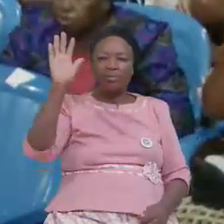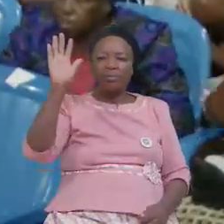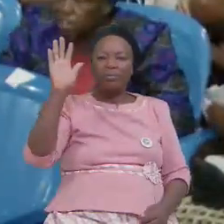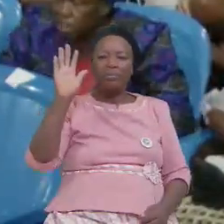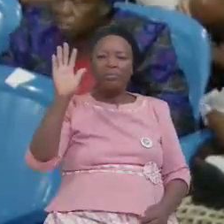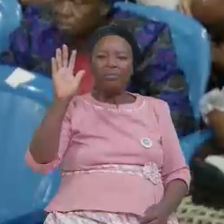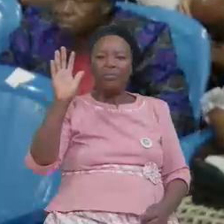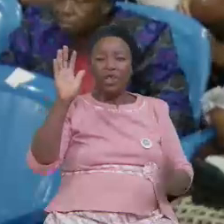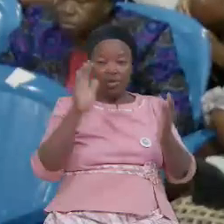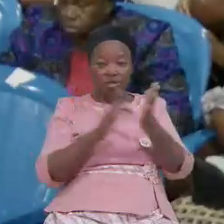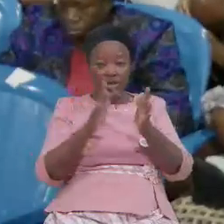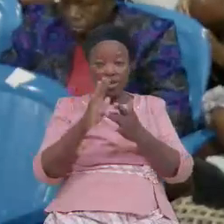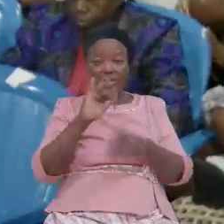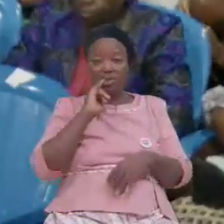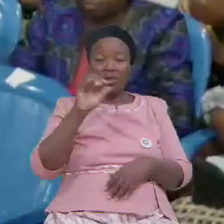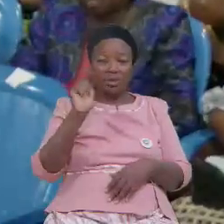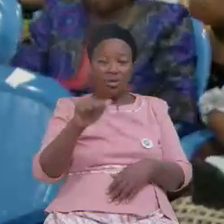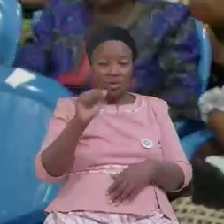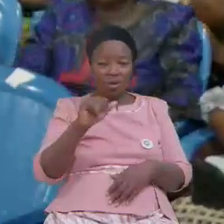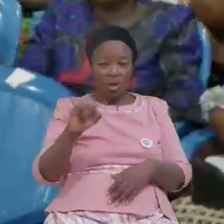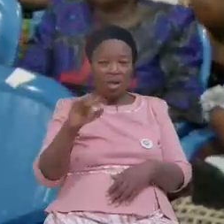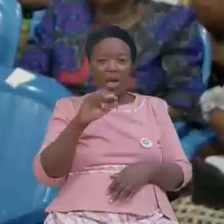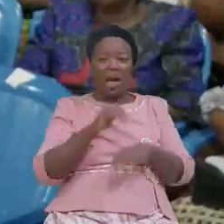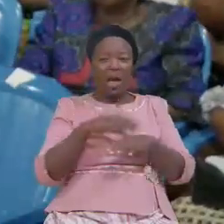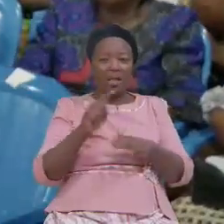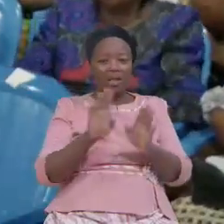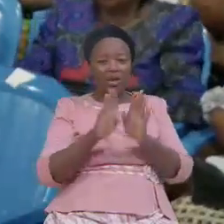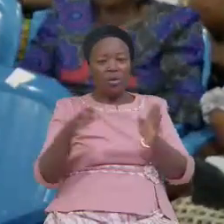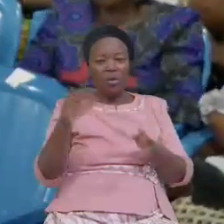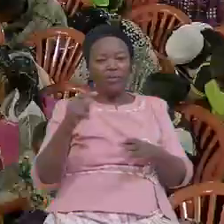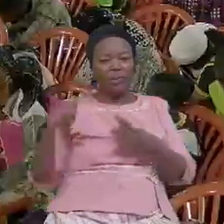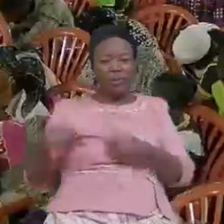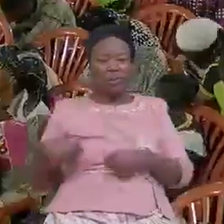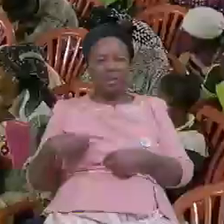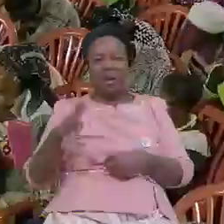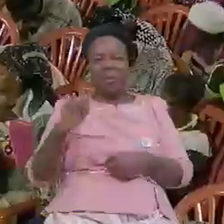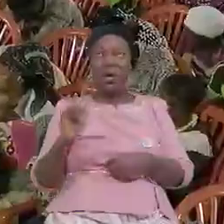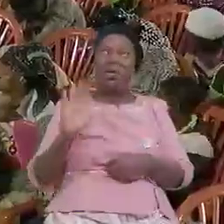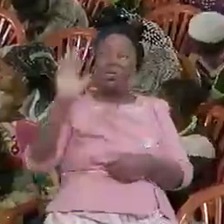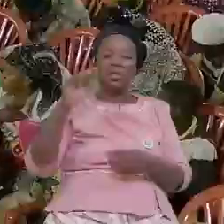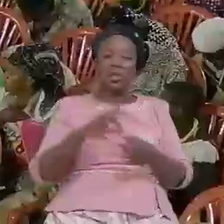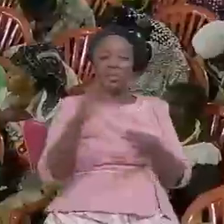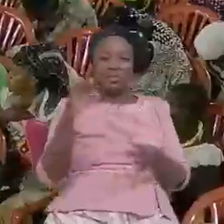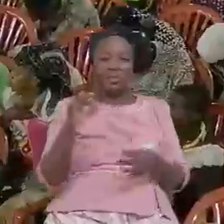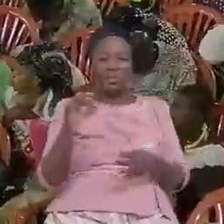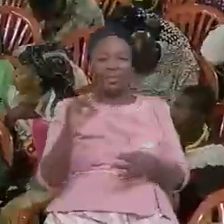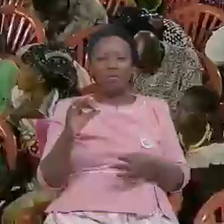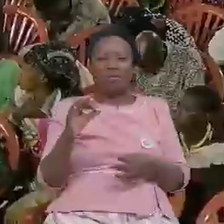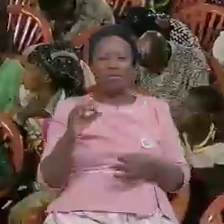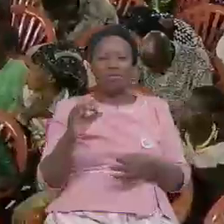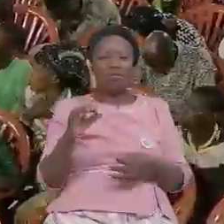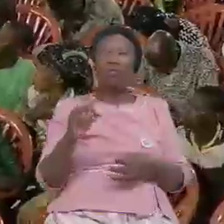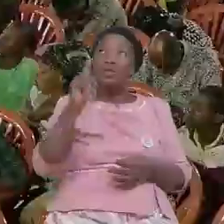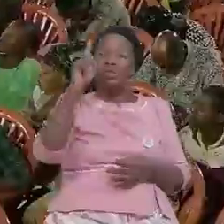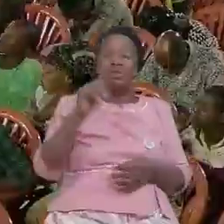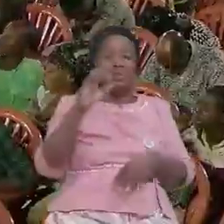Jesus is knocking at the door of your heart. By his Spirit, he convicts you of sin.